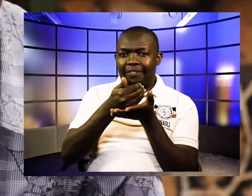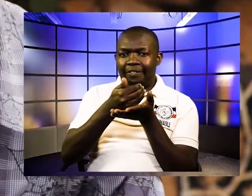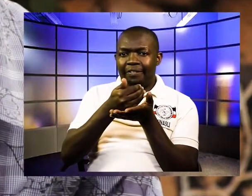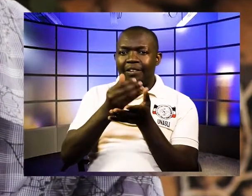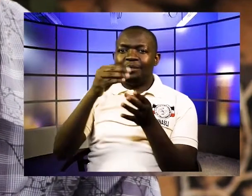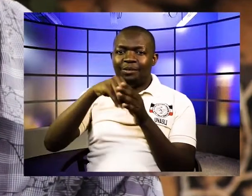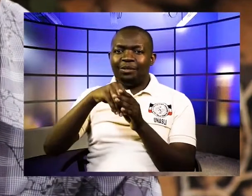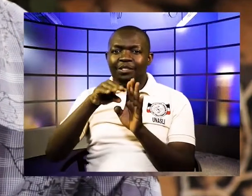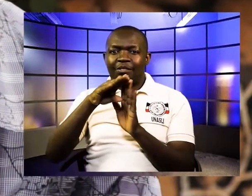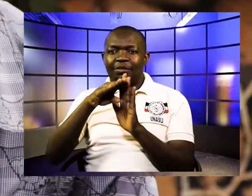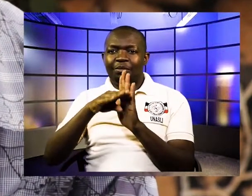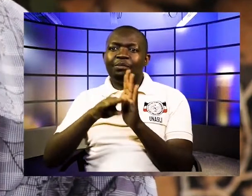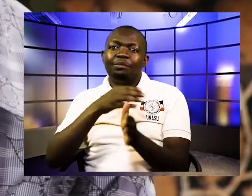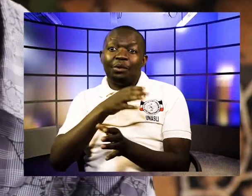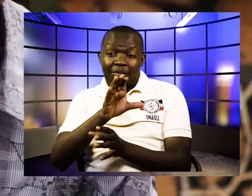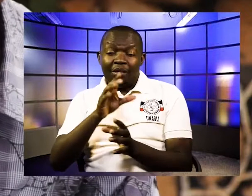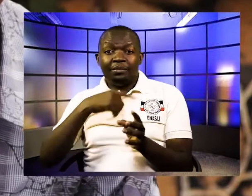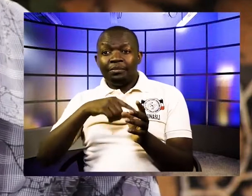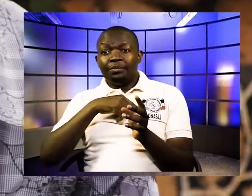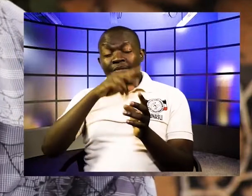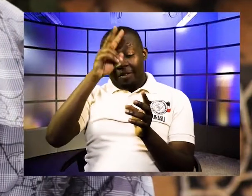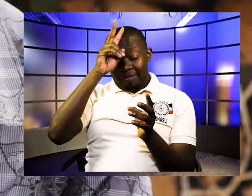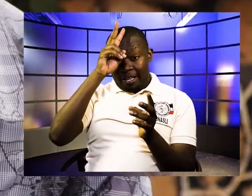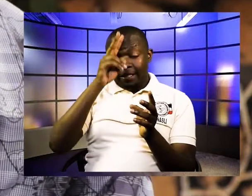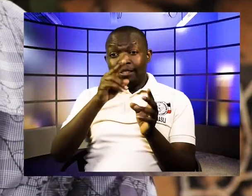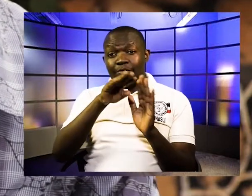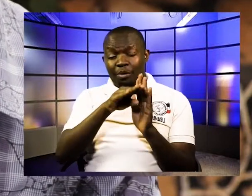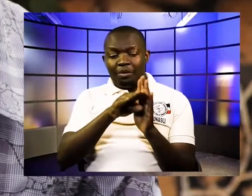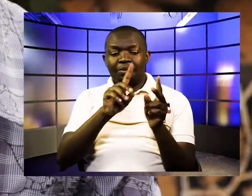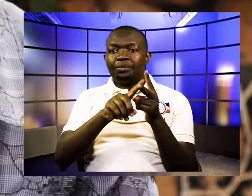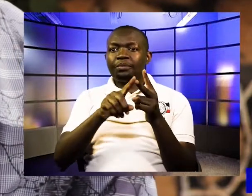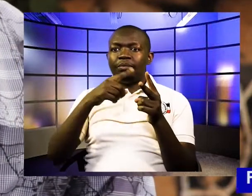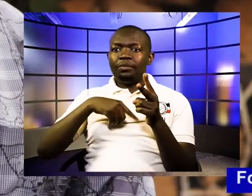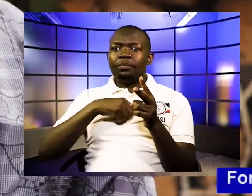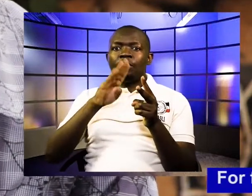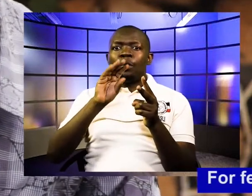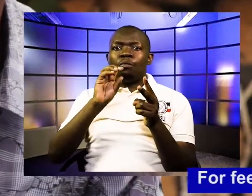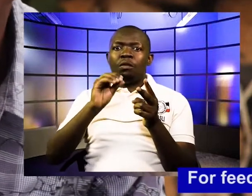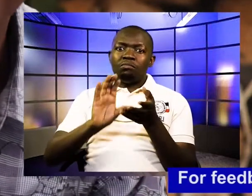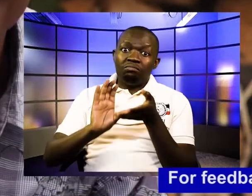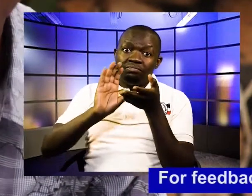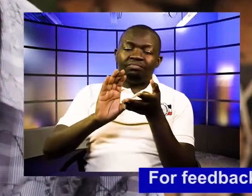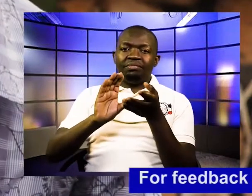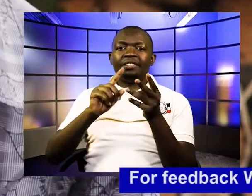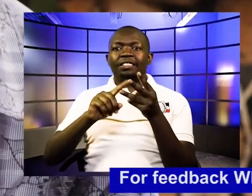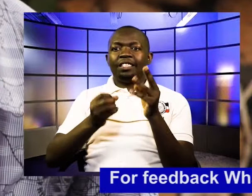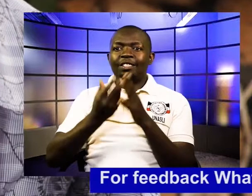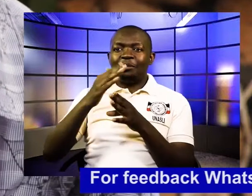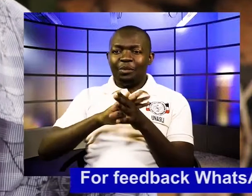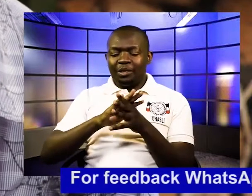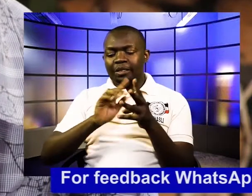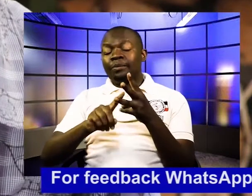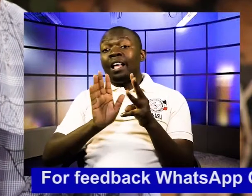savings and loan associations. We have boosting entrepreneurship. We have access to